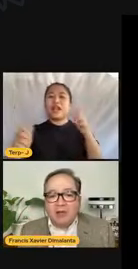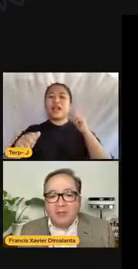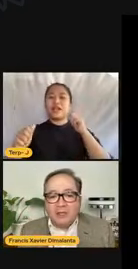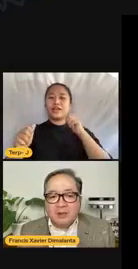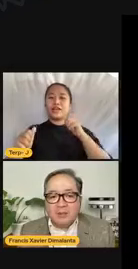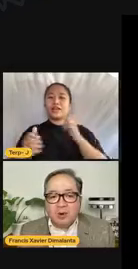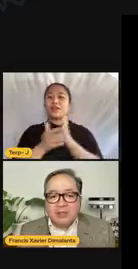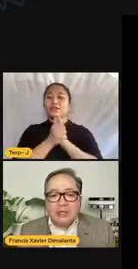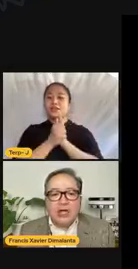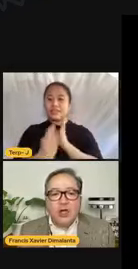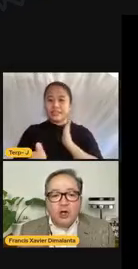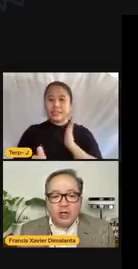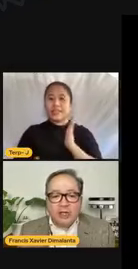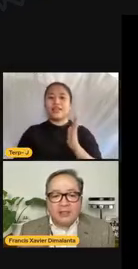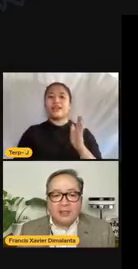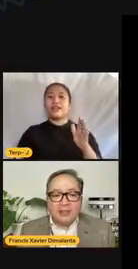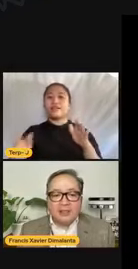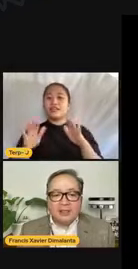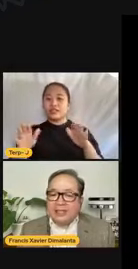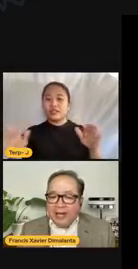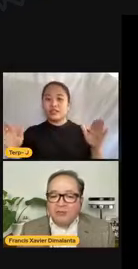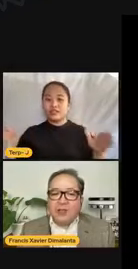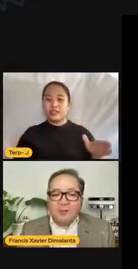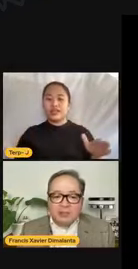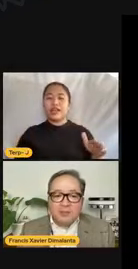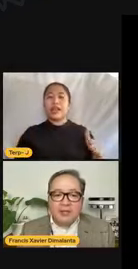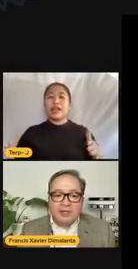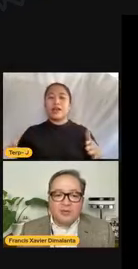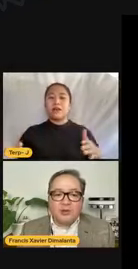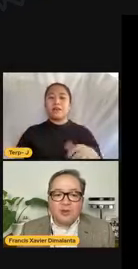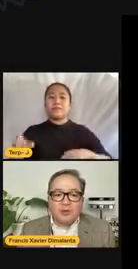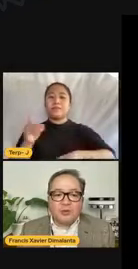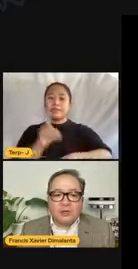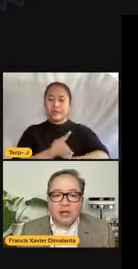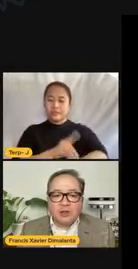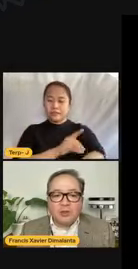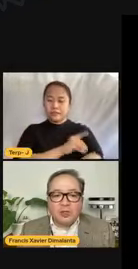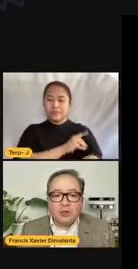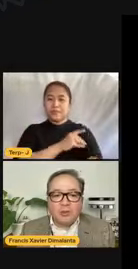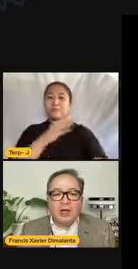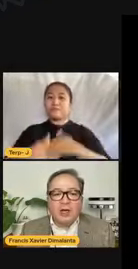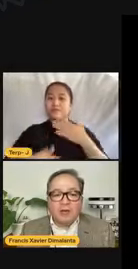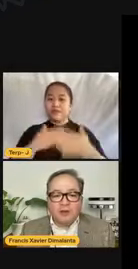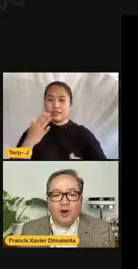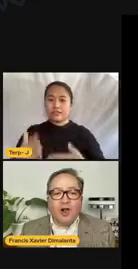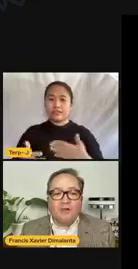make developmental progress, and learning is a lifetime experience for those with Down syndrome and for all of